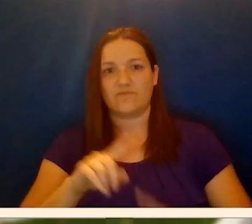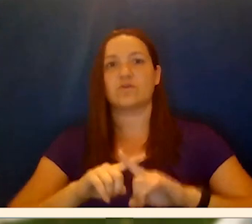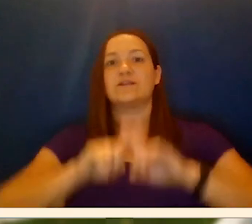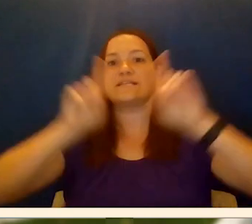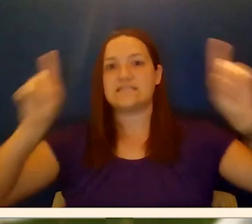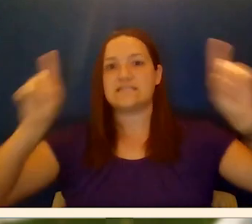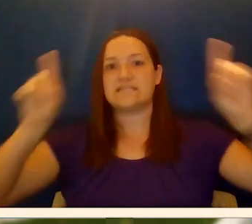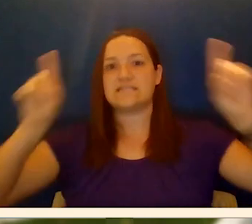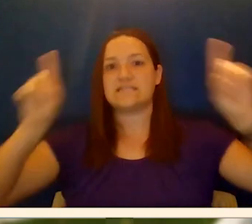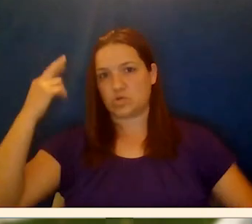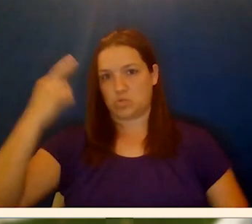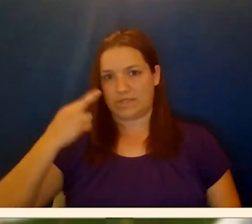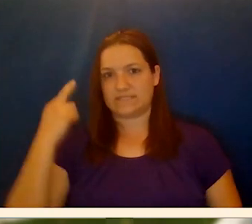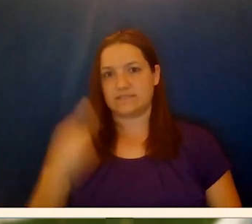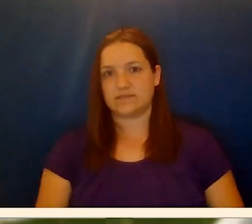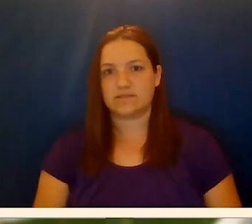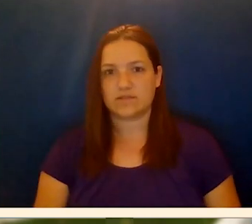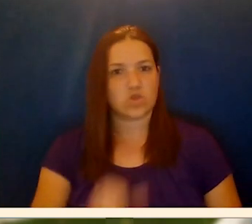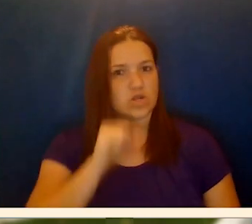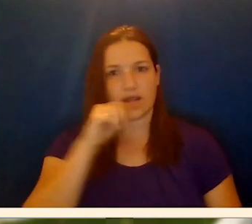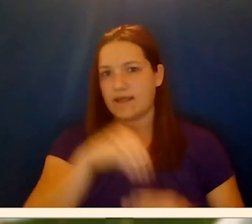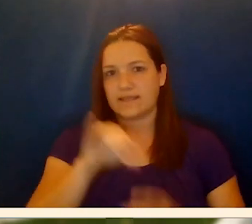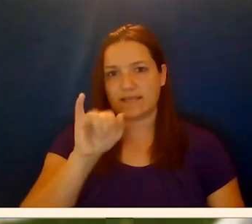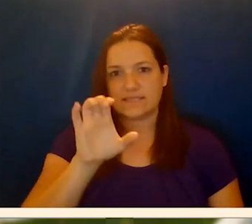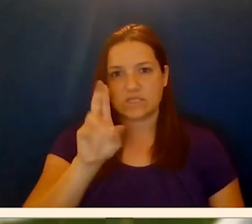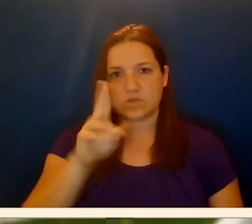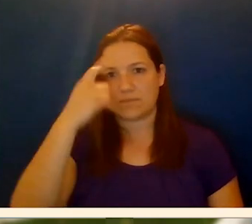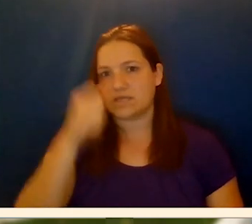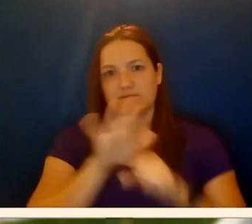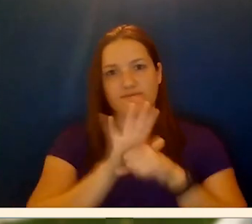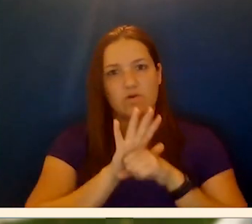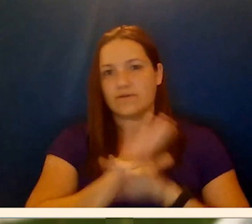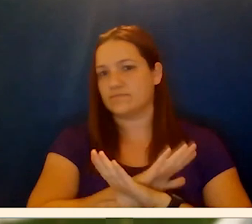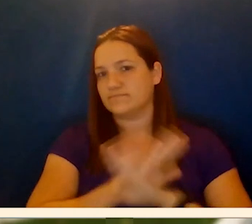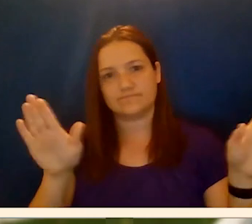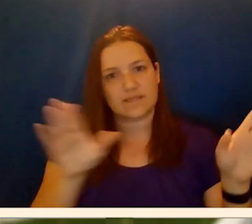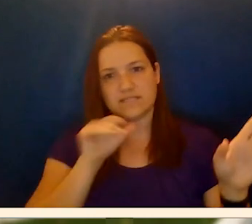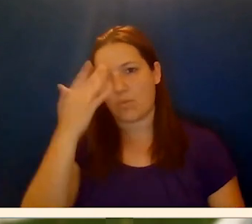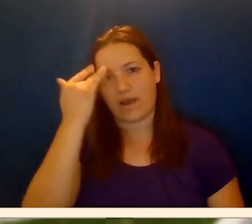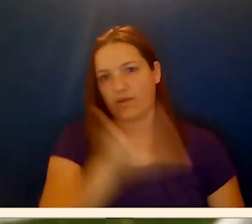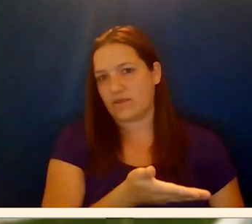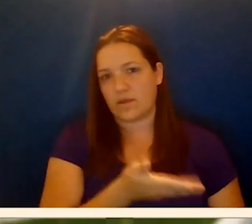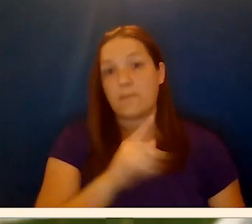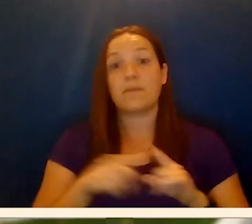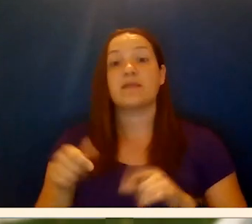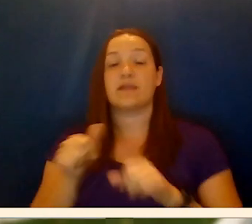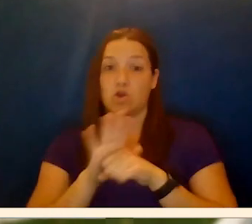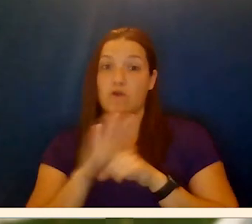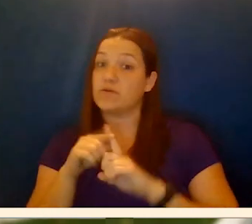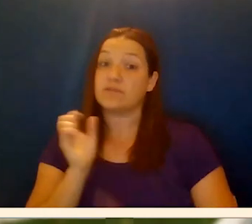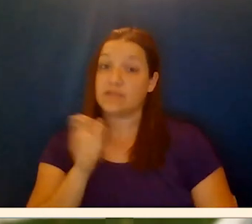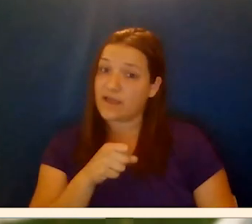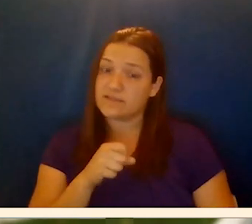in the ICU because of COVID. That's not why they're in the hospital, but they are COVID positive and they have been vaccinated.